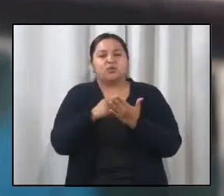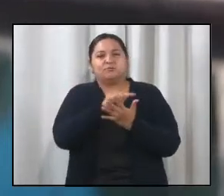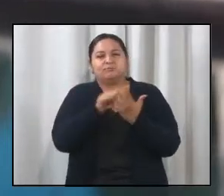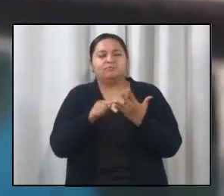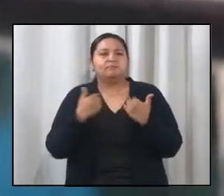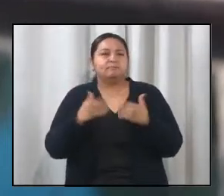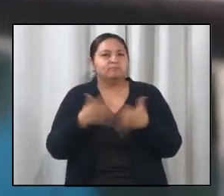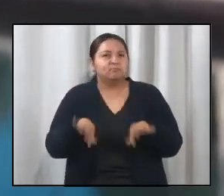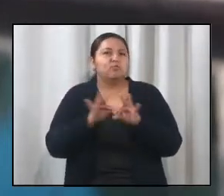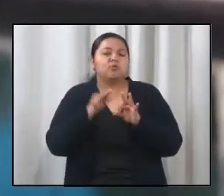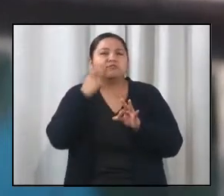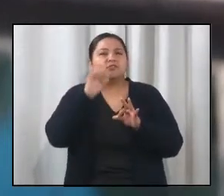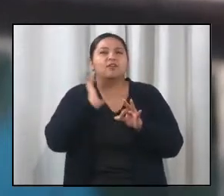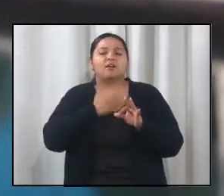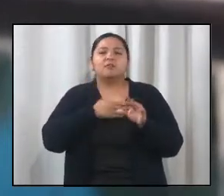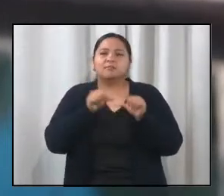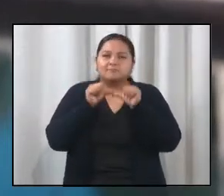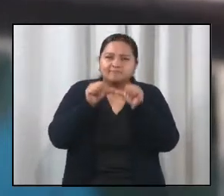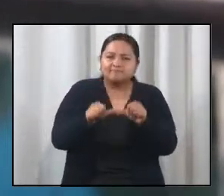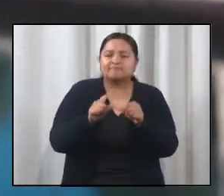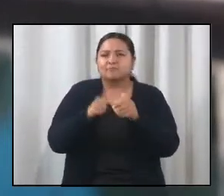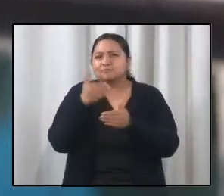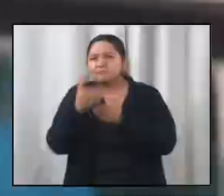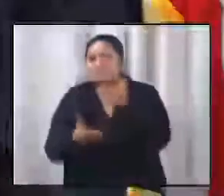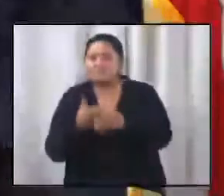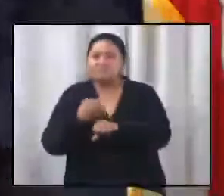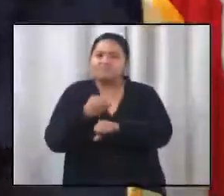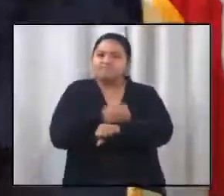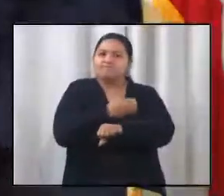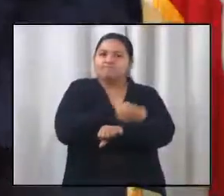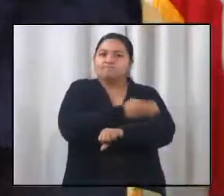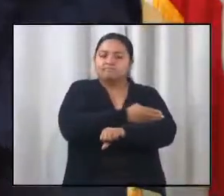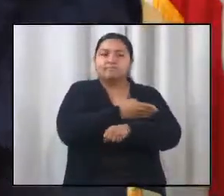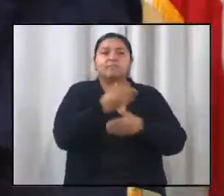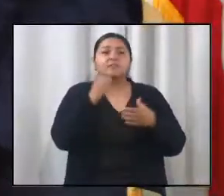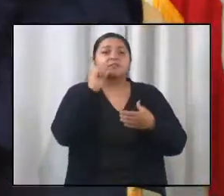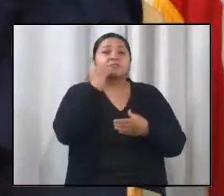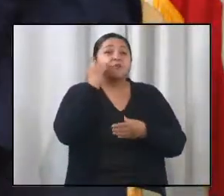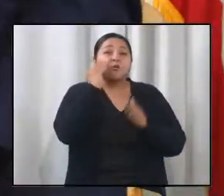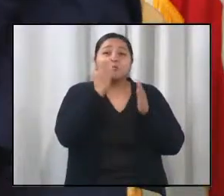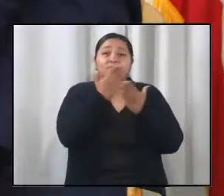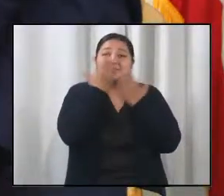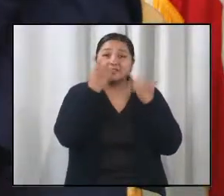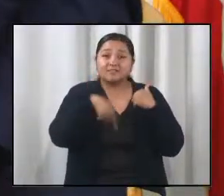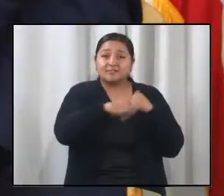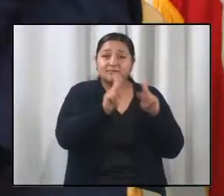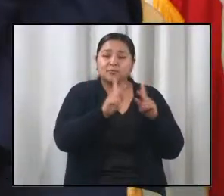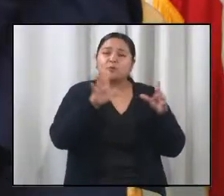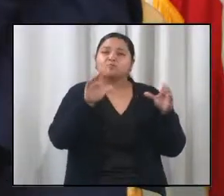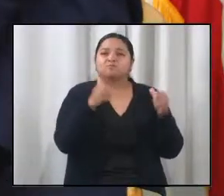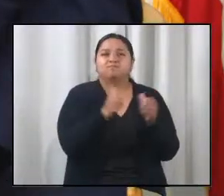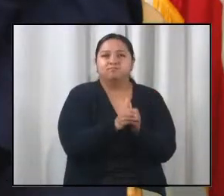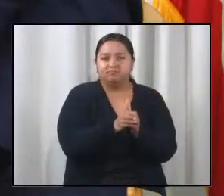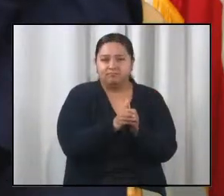make progress in reducing the number of people experiencing homelessness. As we make progress getting